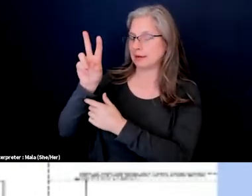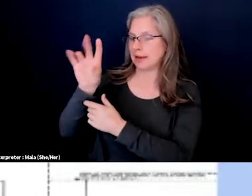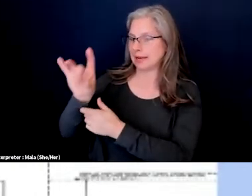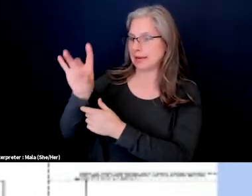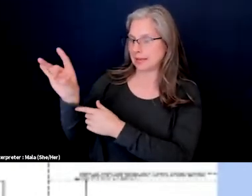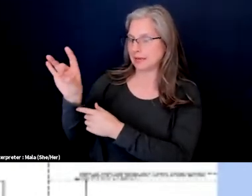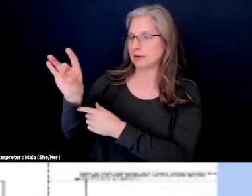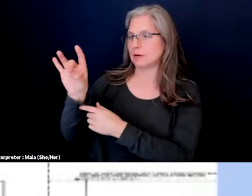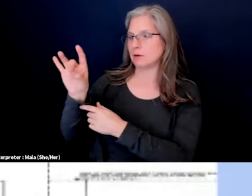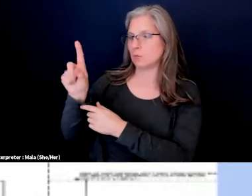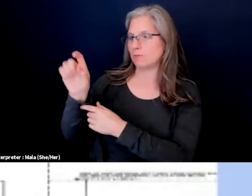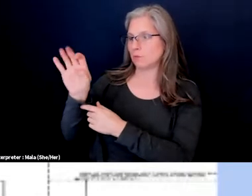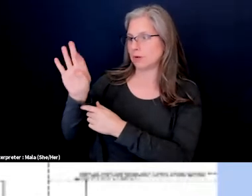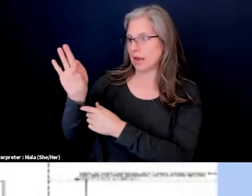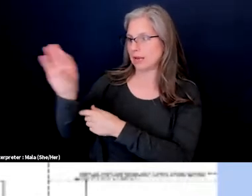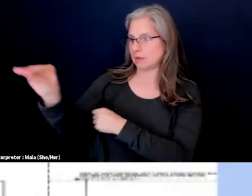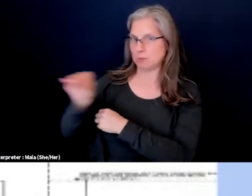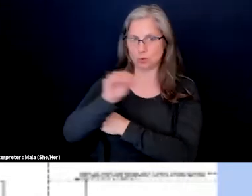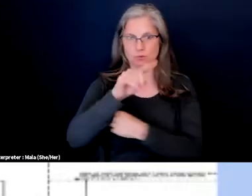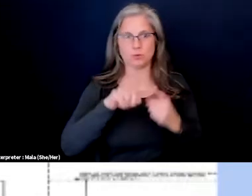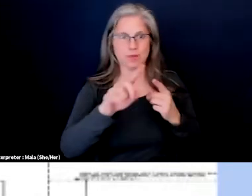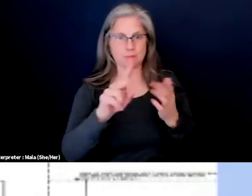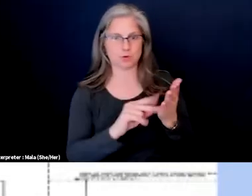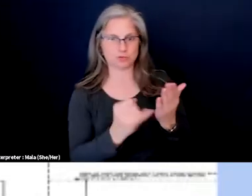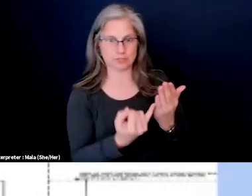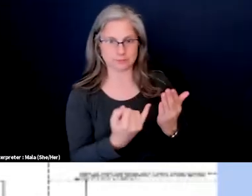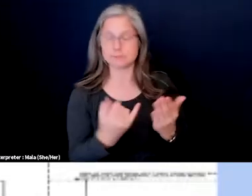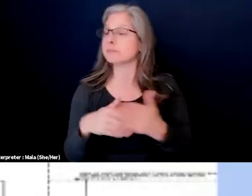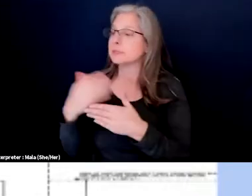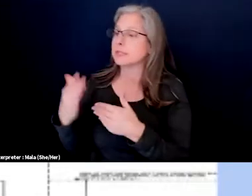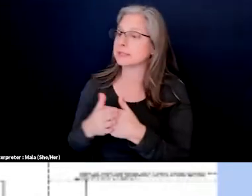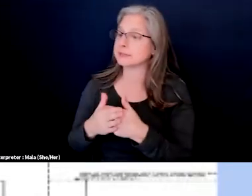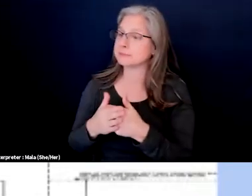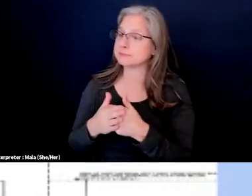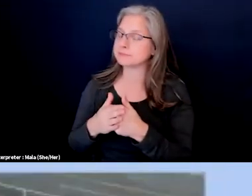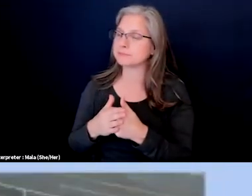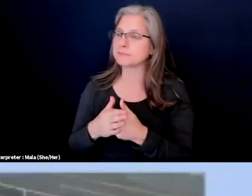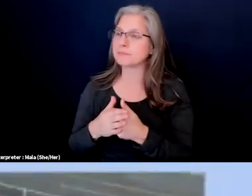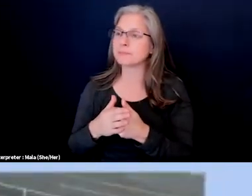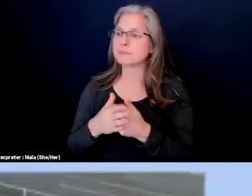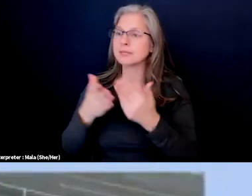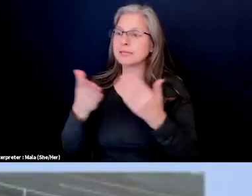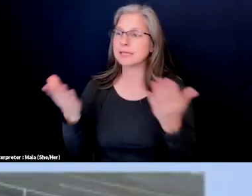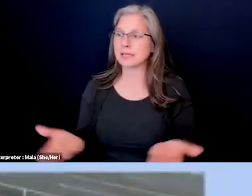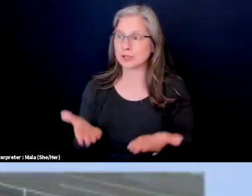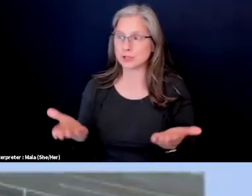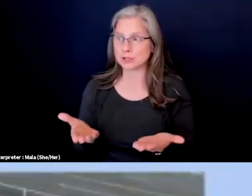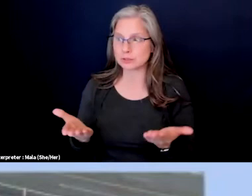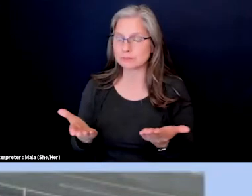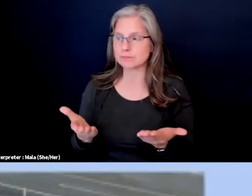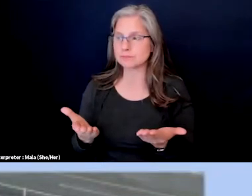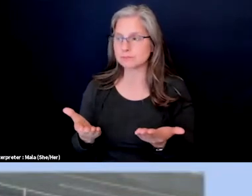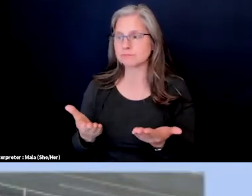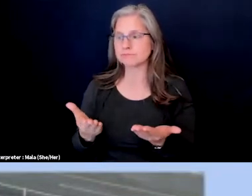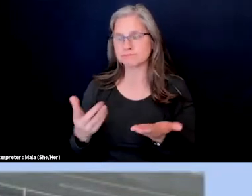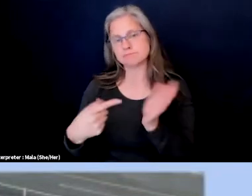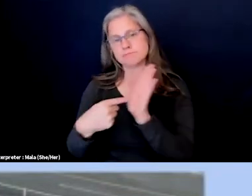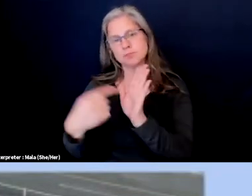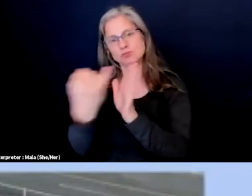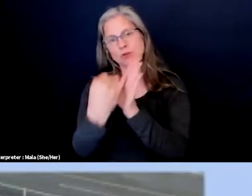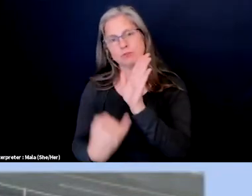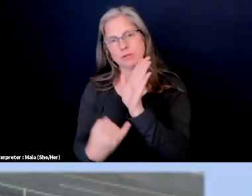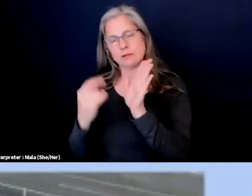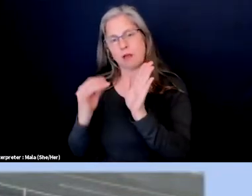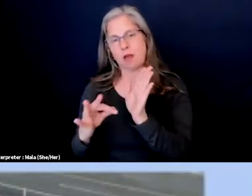$2.288149 for this project. Next slide, please. What we have here is a rendering of